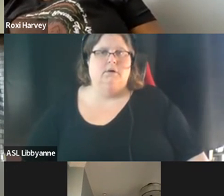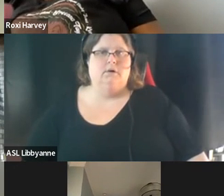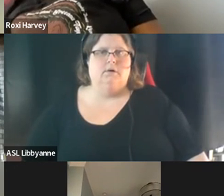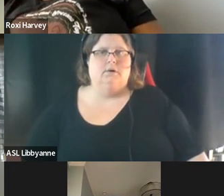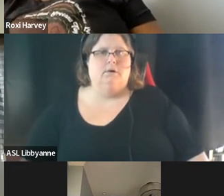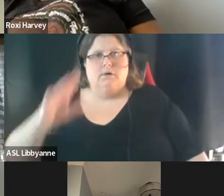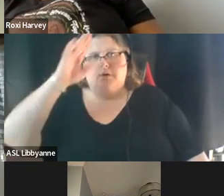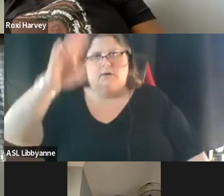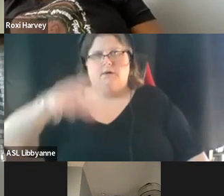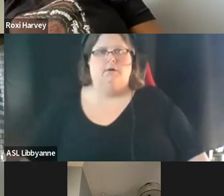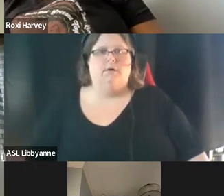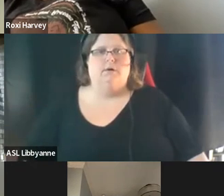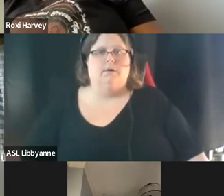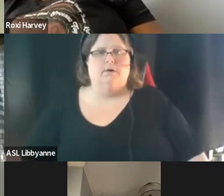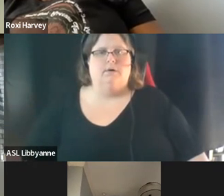Hello.